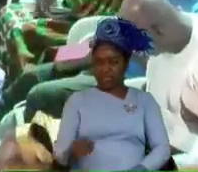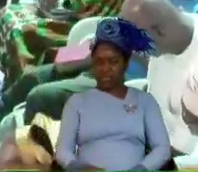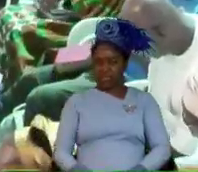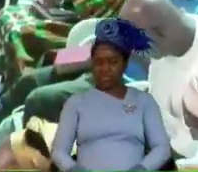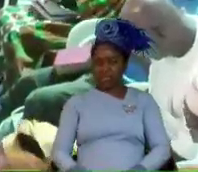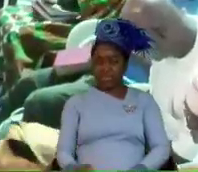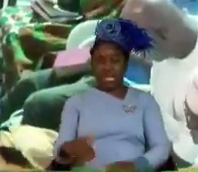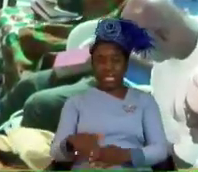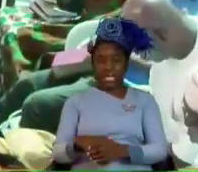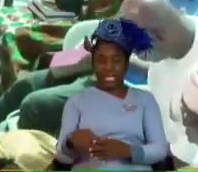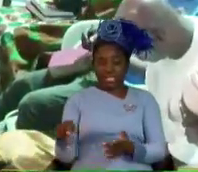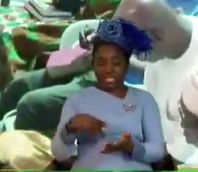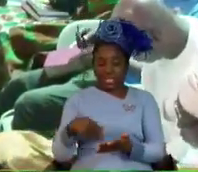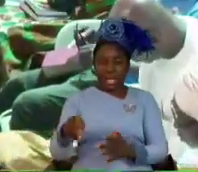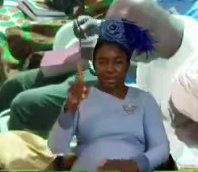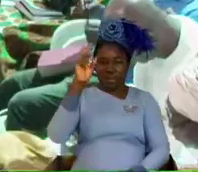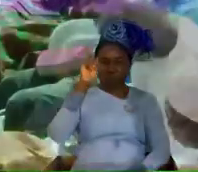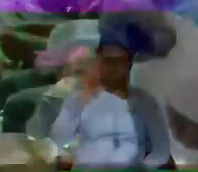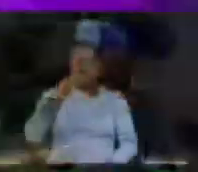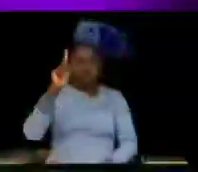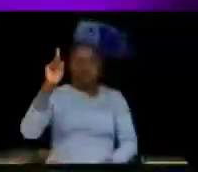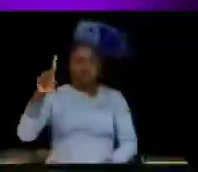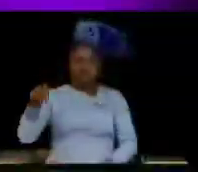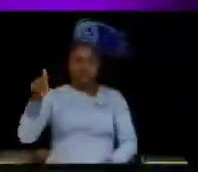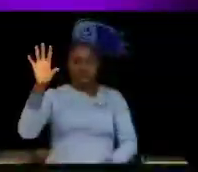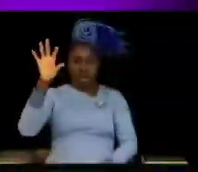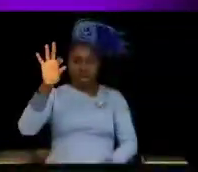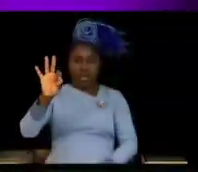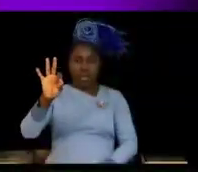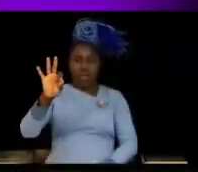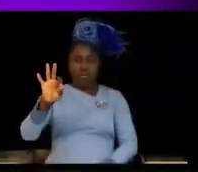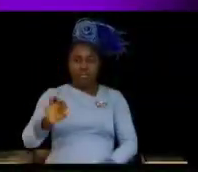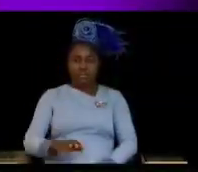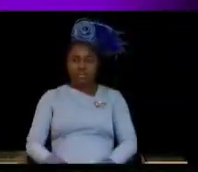119 ni ori Dafidi kokandin ni ogofa